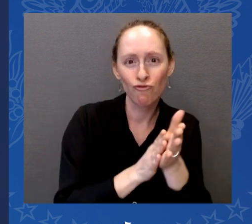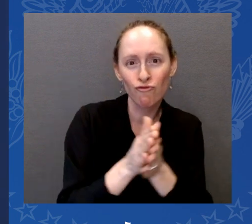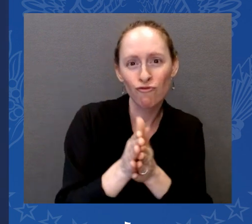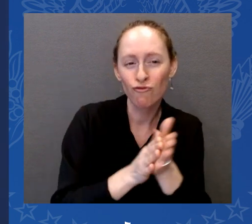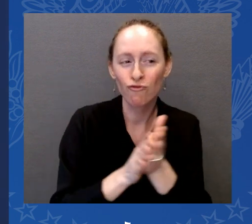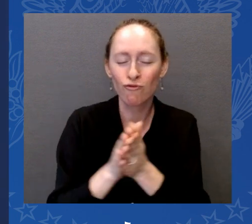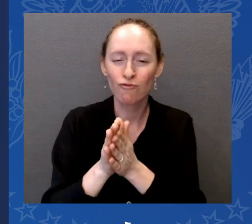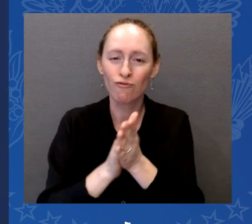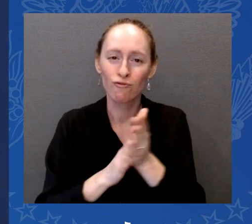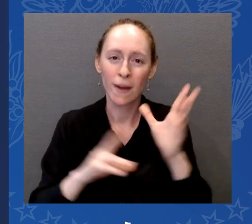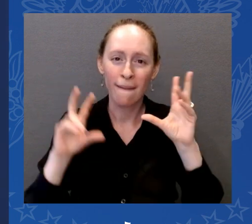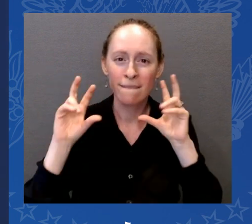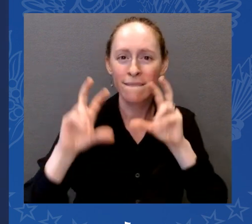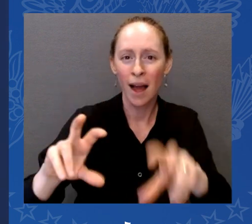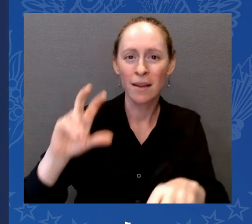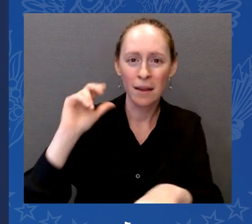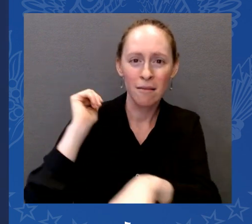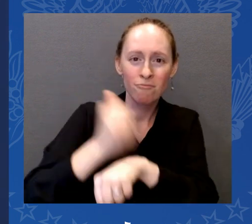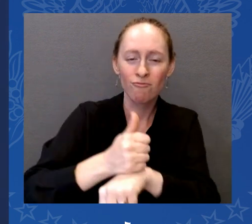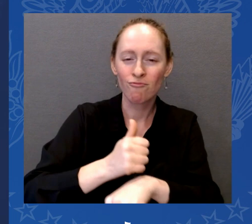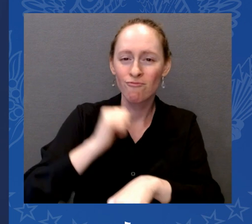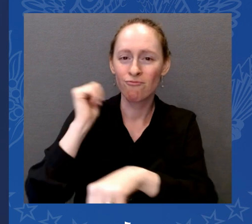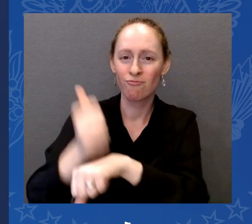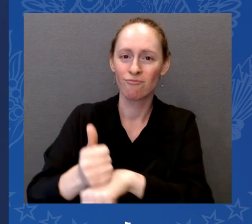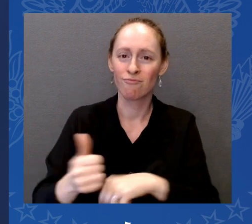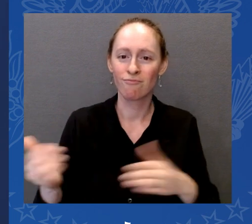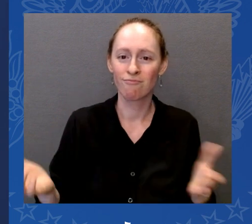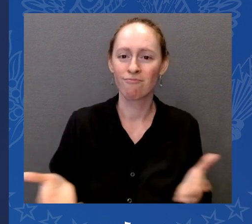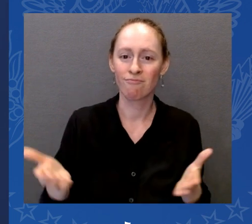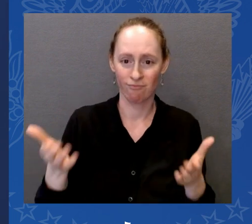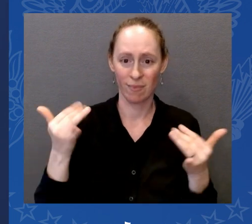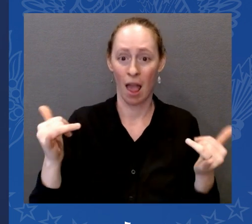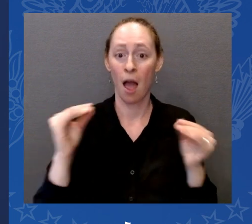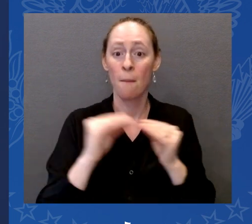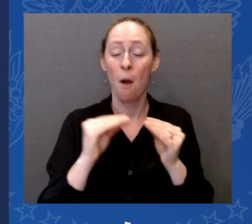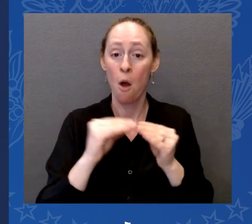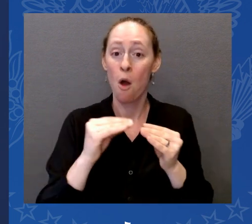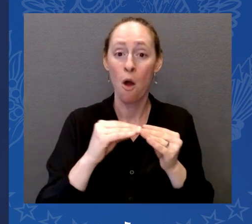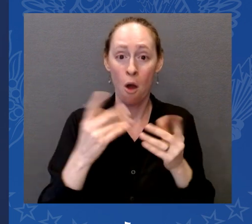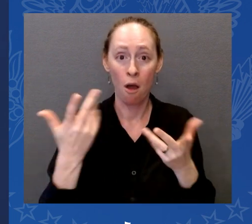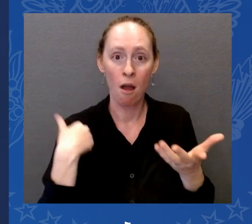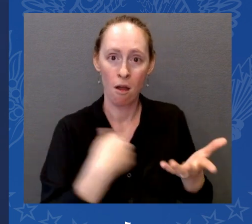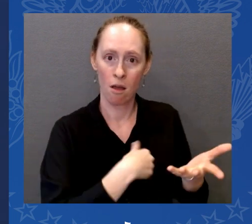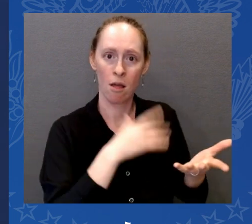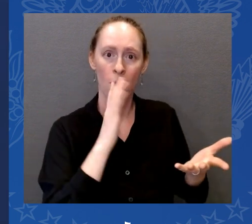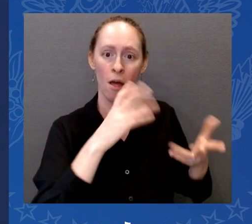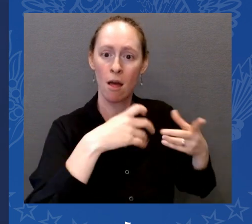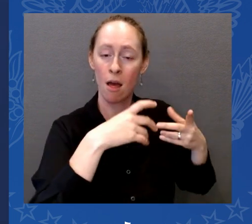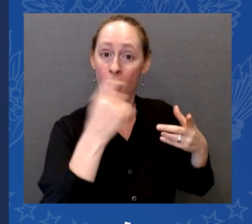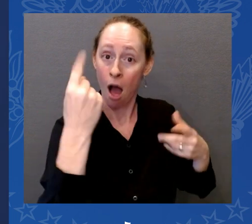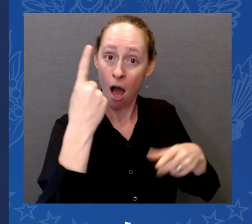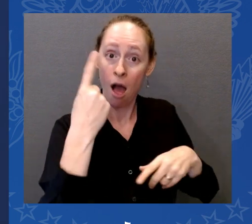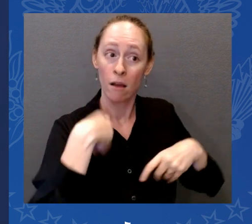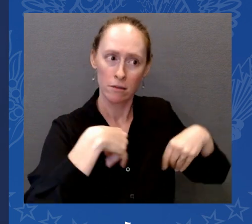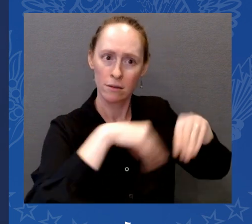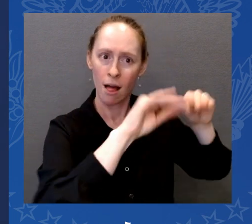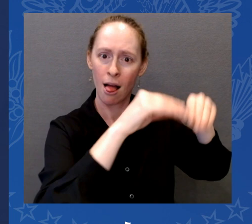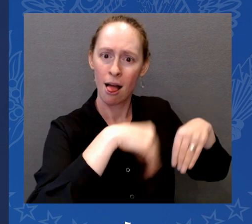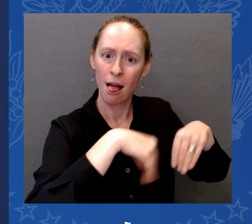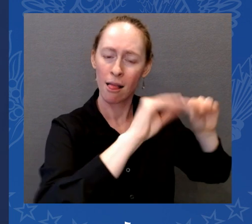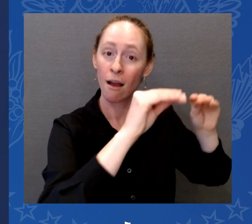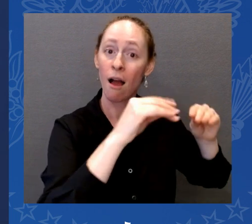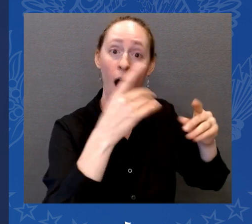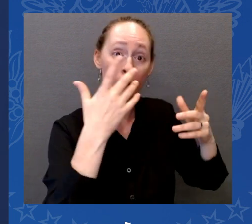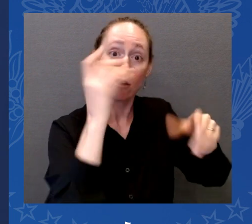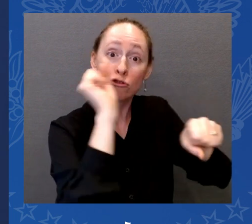in America and shipping the products overseas instead of shipping jobs overseas and sending them back here. The